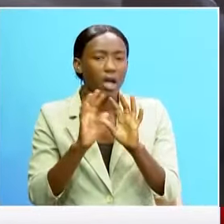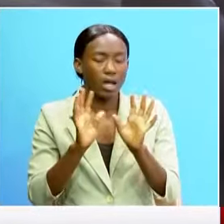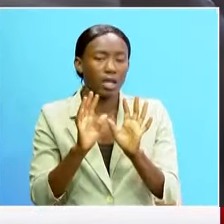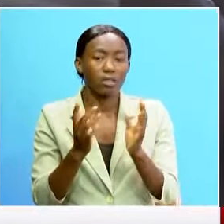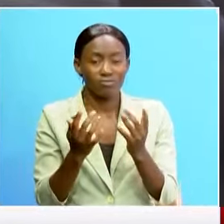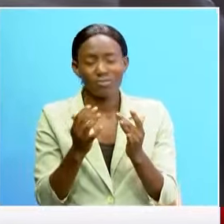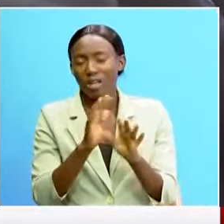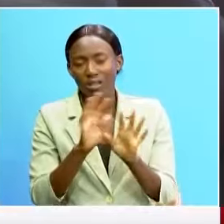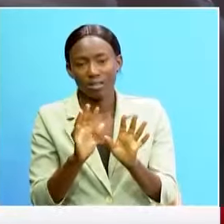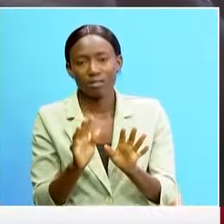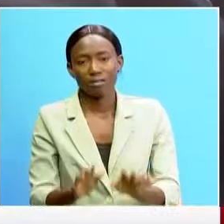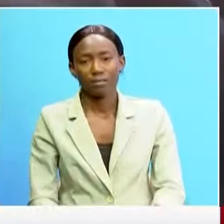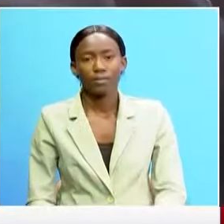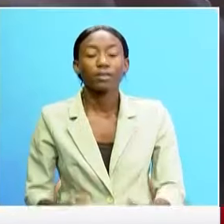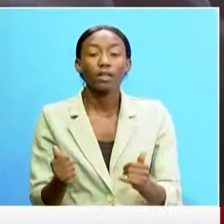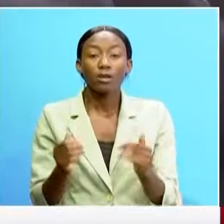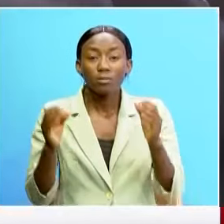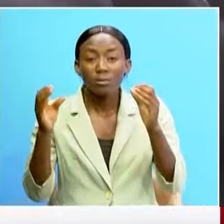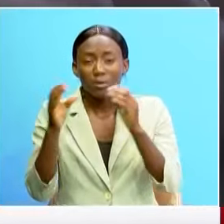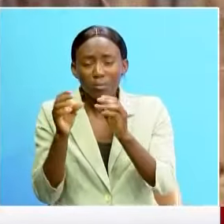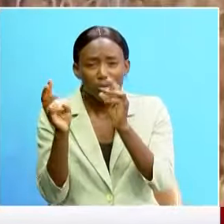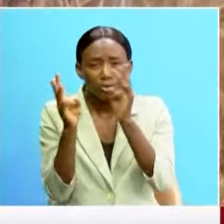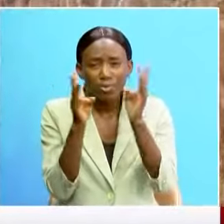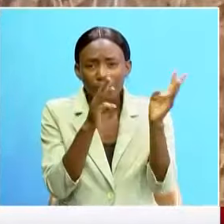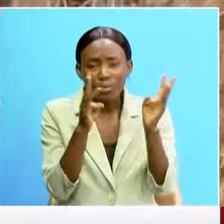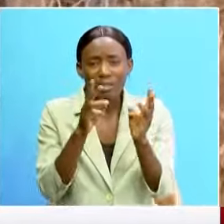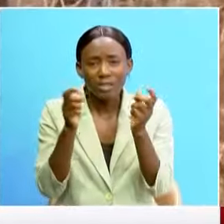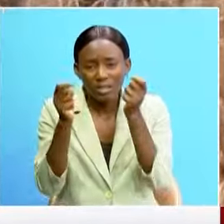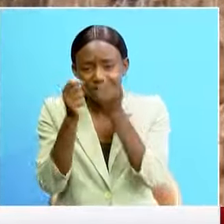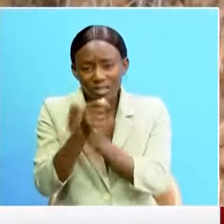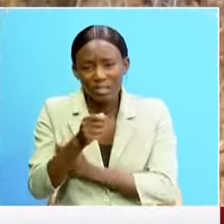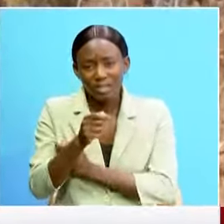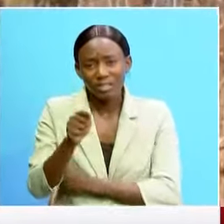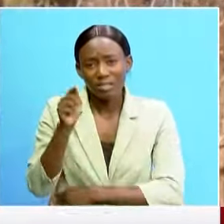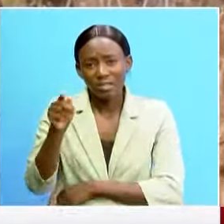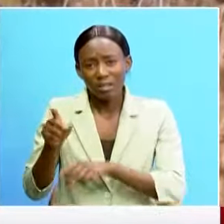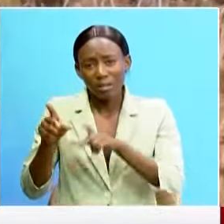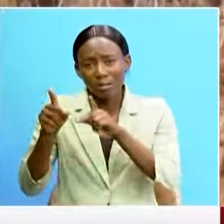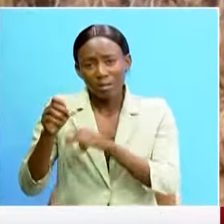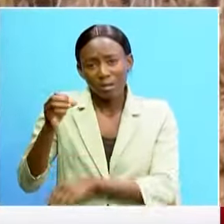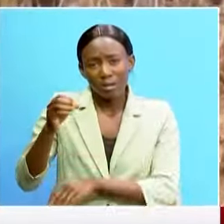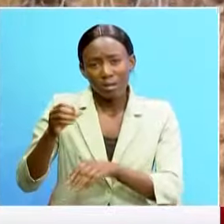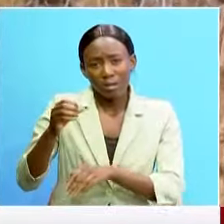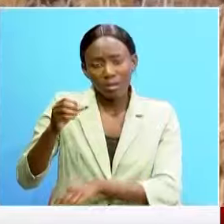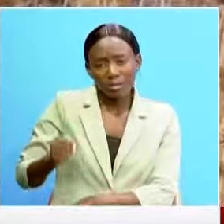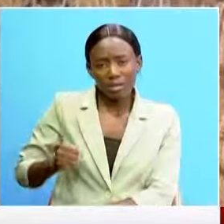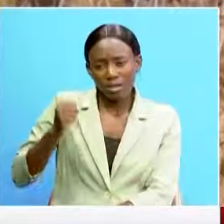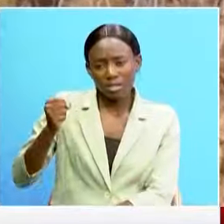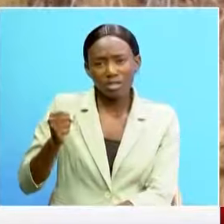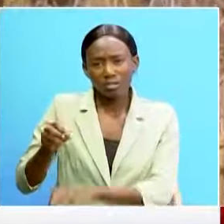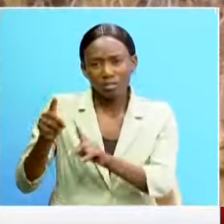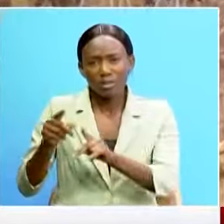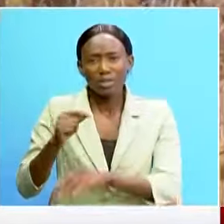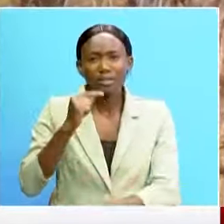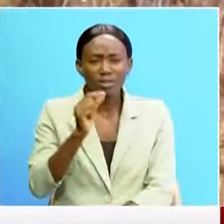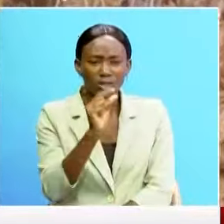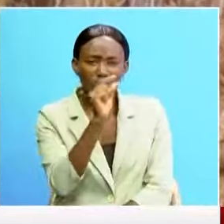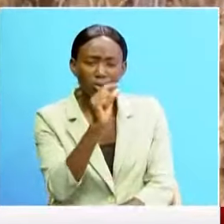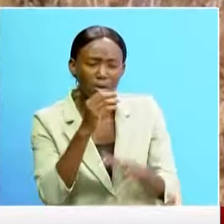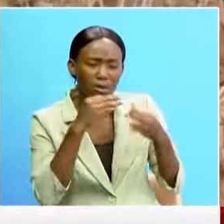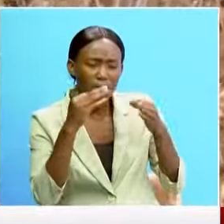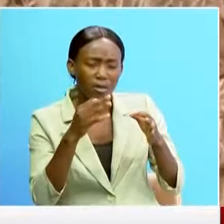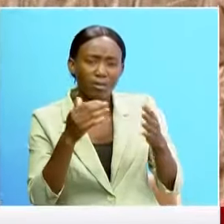Community Climate Solutions Zambia Chief Executive Officer James Mwanza says the small-scale farmers of Chiawa area are ready